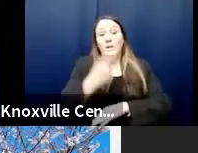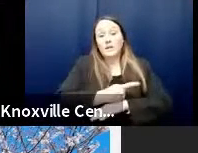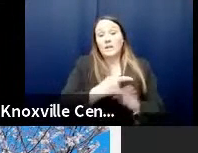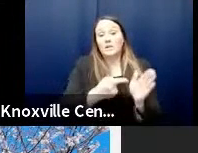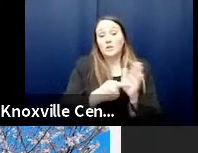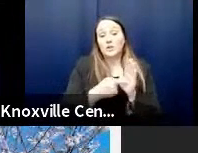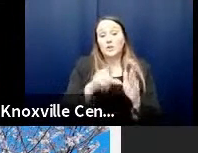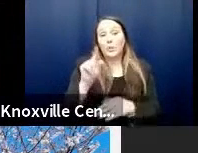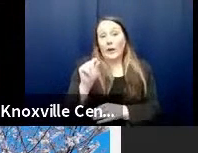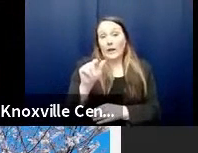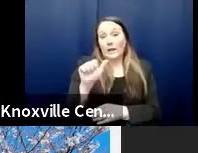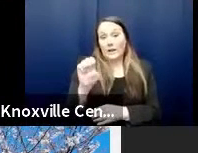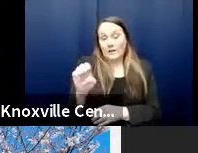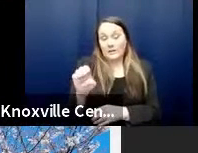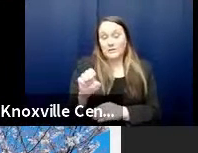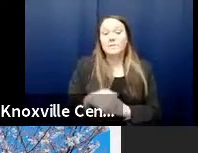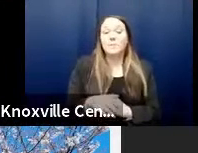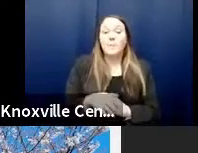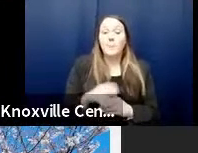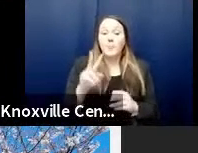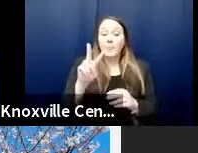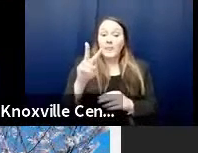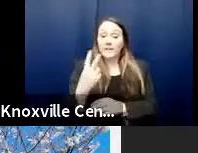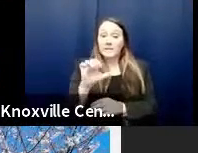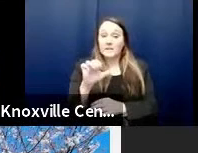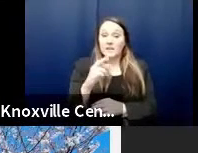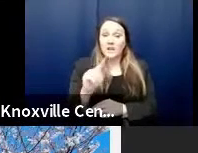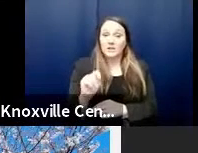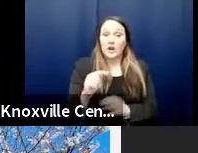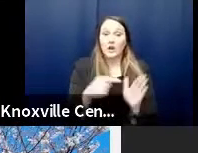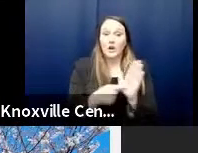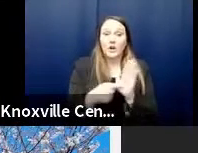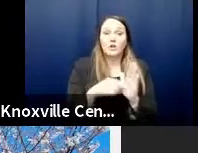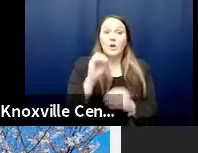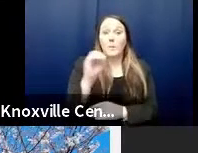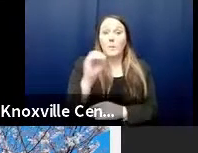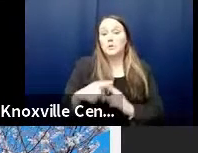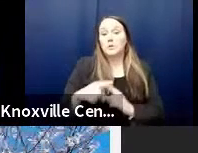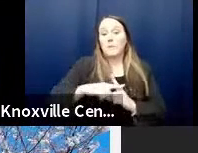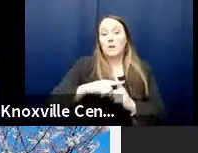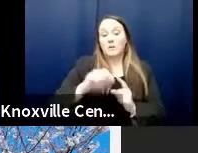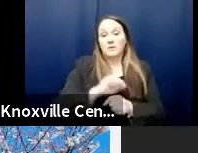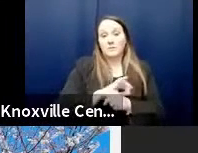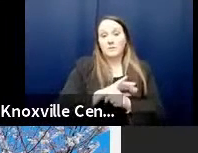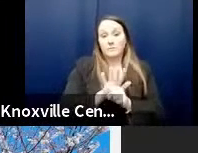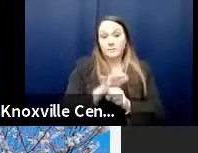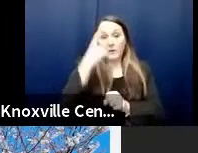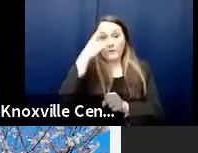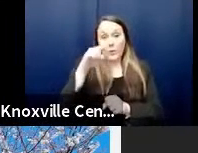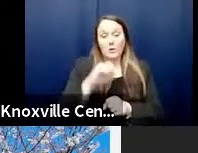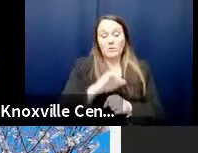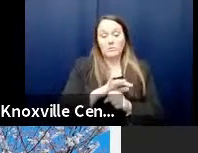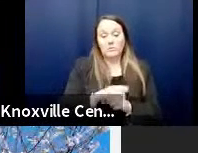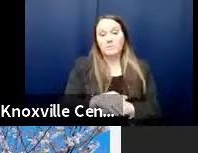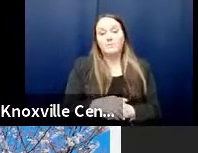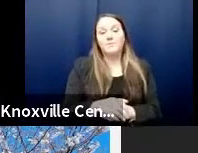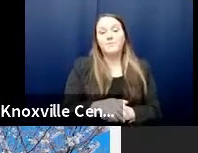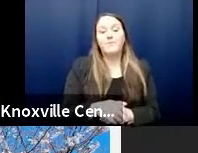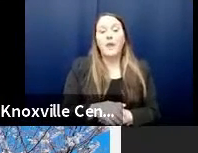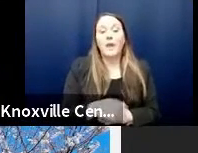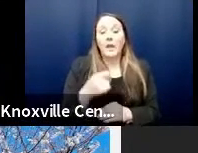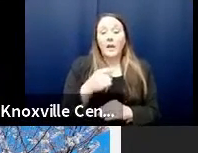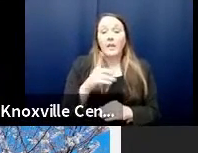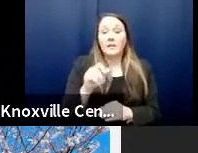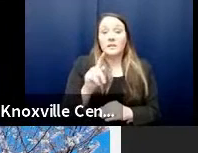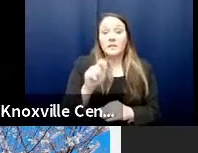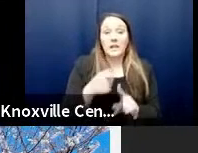100,000. The second chart shows the percent positive of COVID-19. This data is received